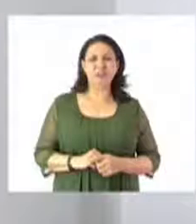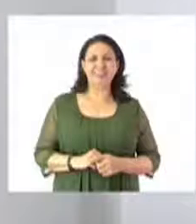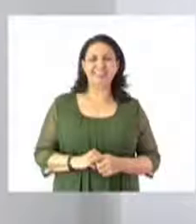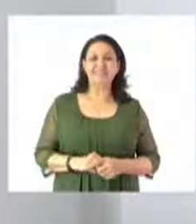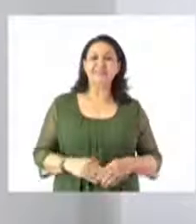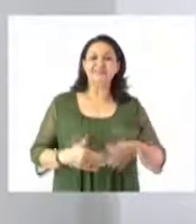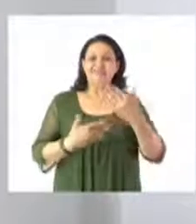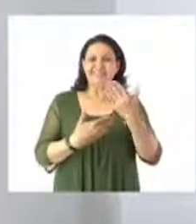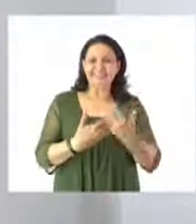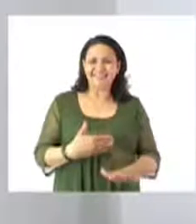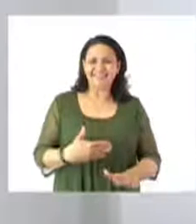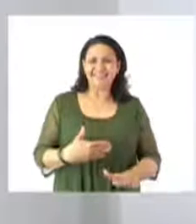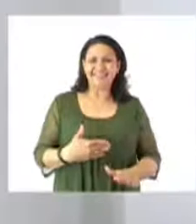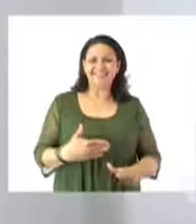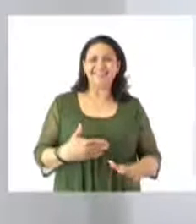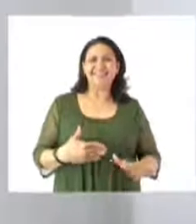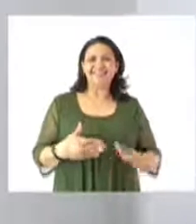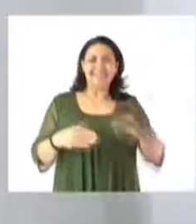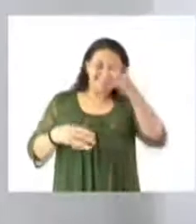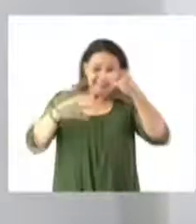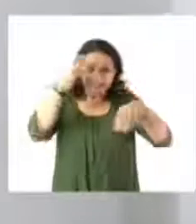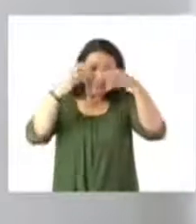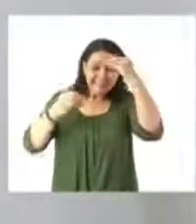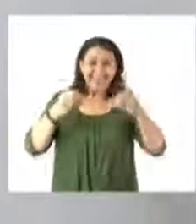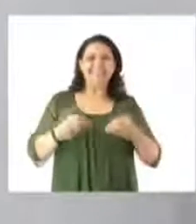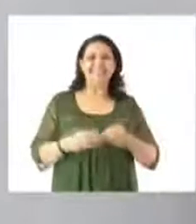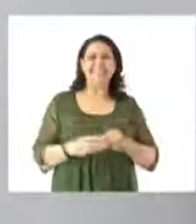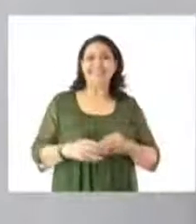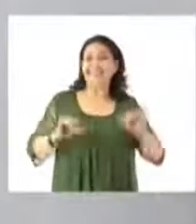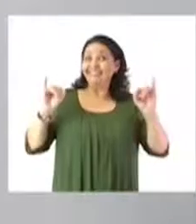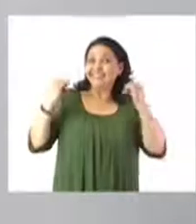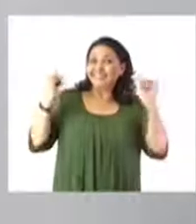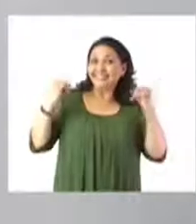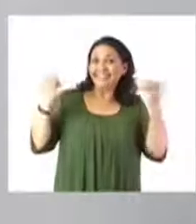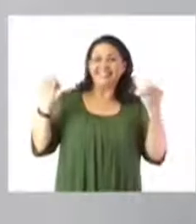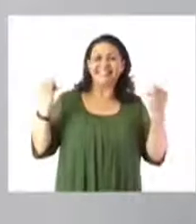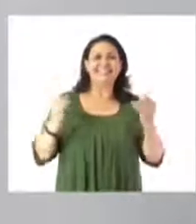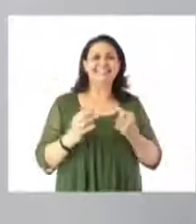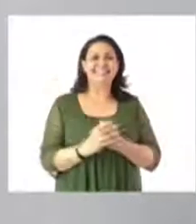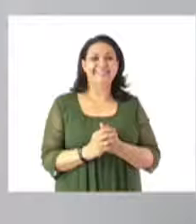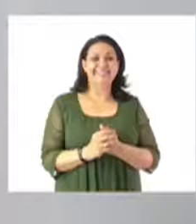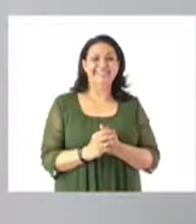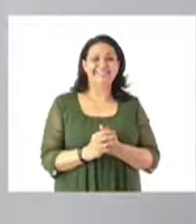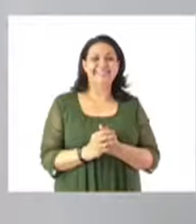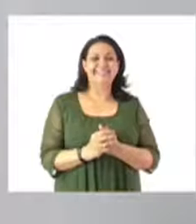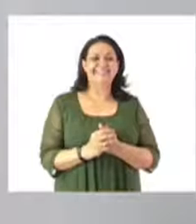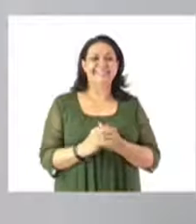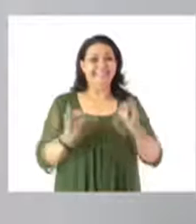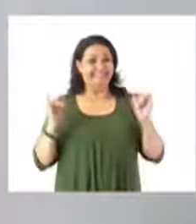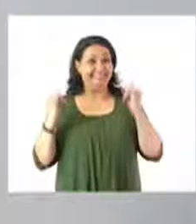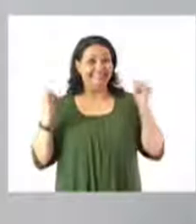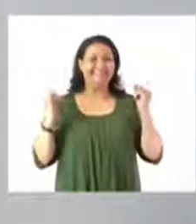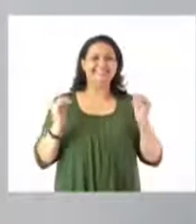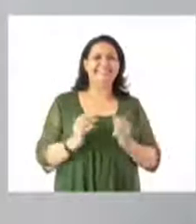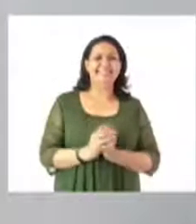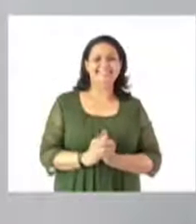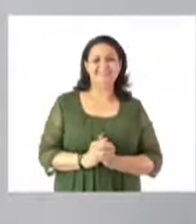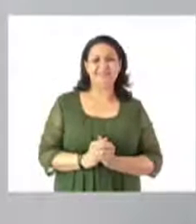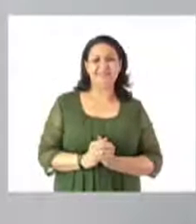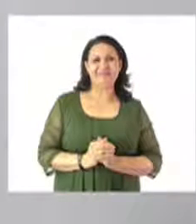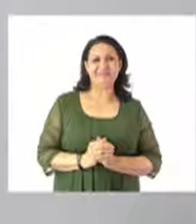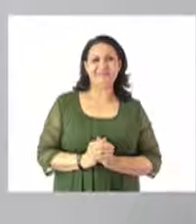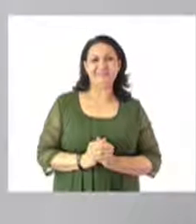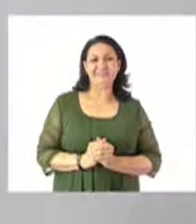Now we've come to the end of our lesson. I hope you enjoyed your time with me. I enjoyed it. I hope you also